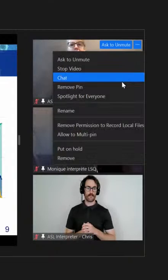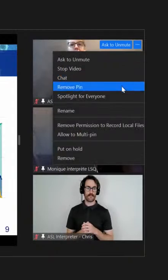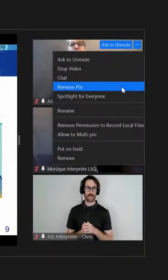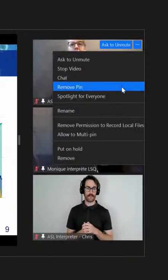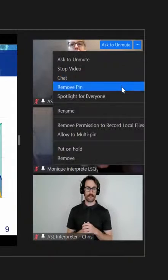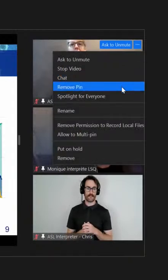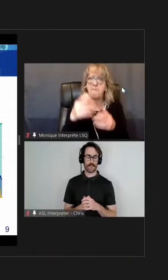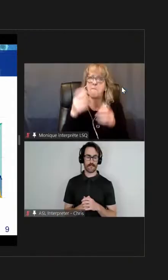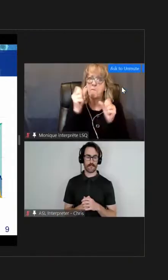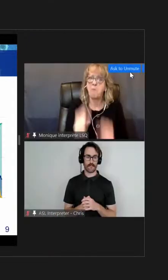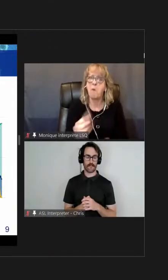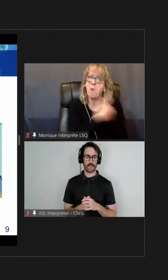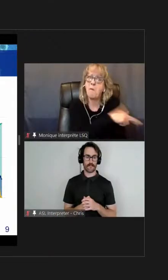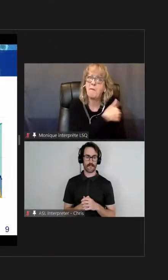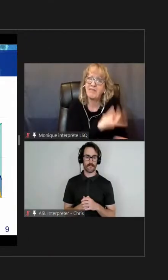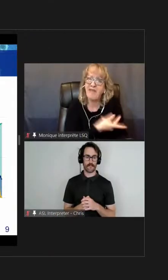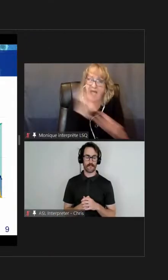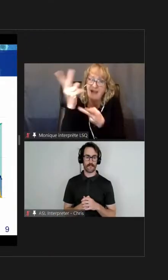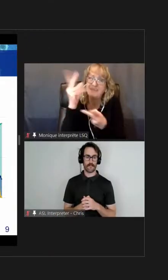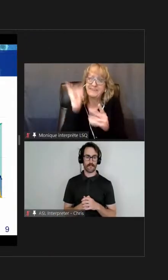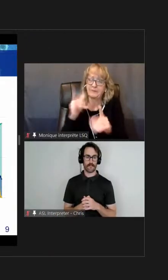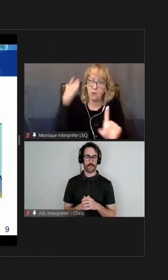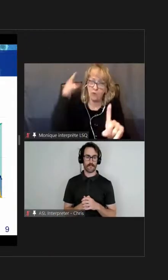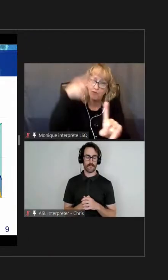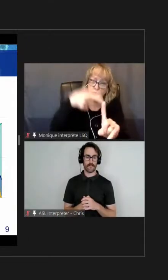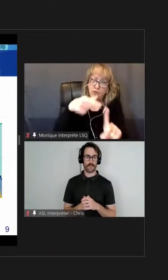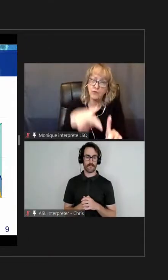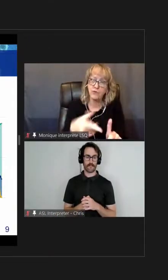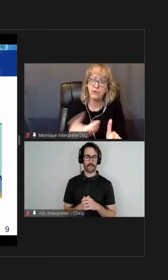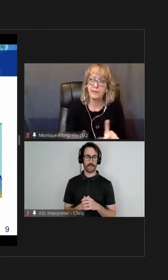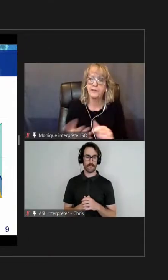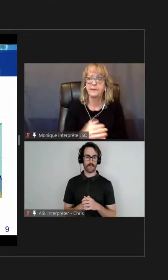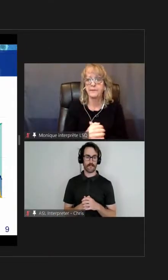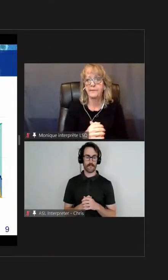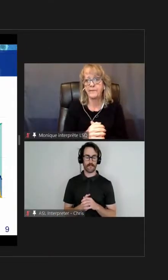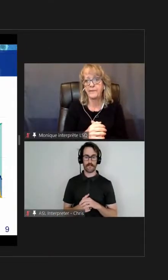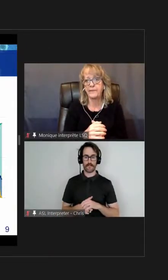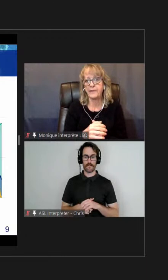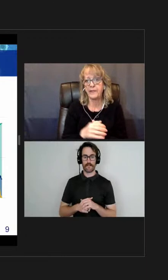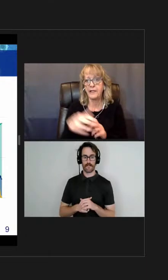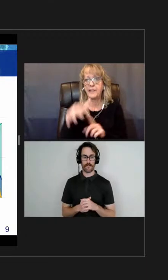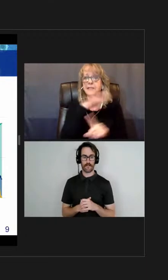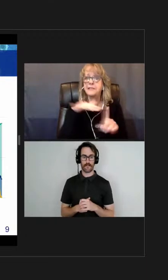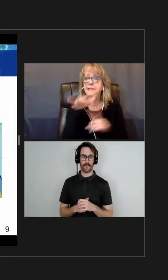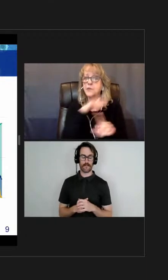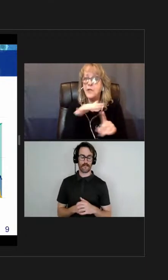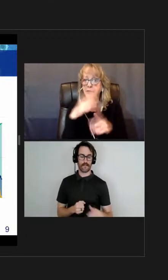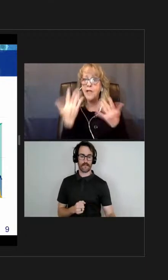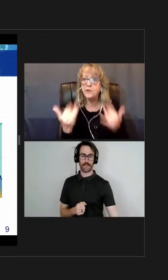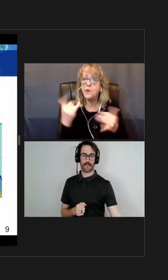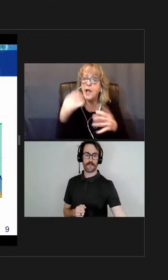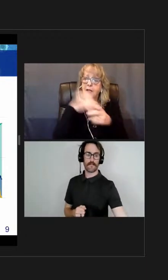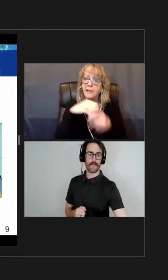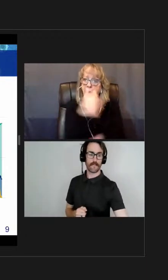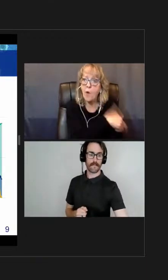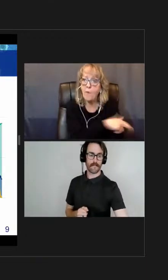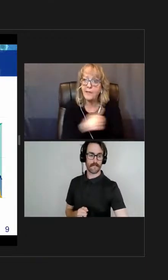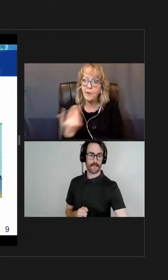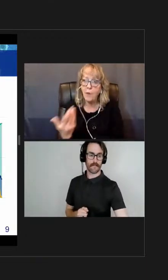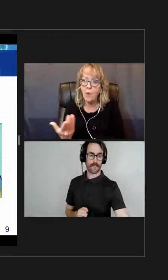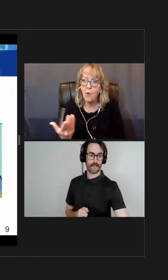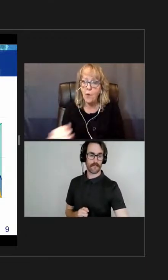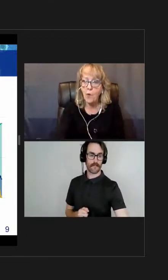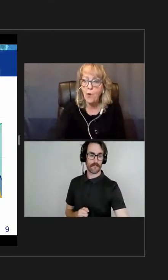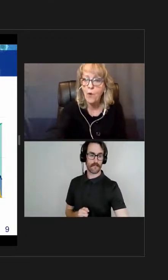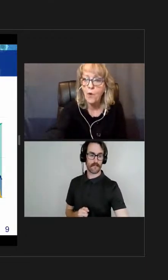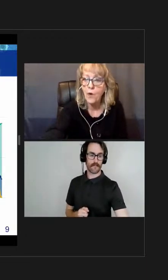Cette diapo est très important pour expliquer la situation actuelle. Today, it's a good moment to explain a little bit what's going on in our